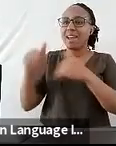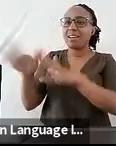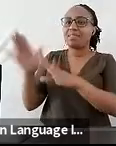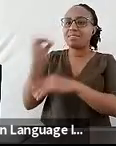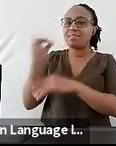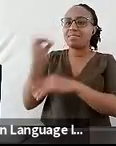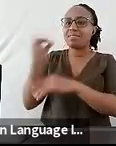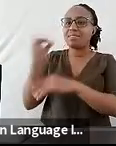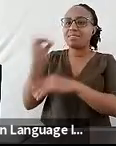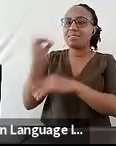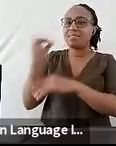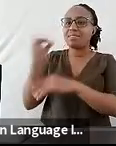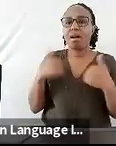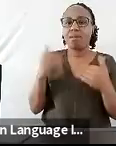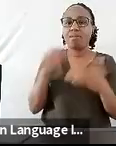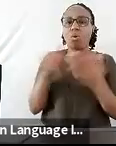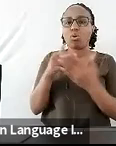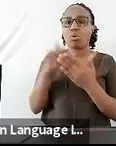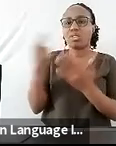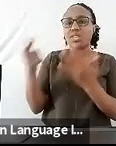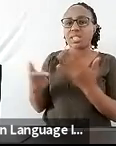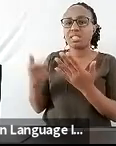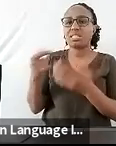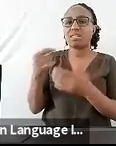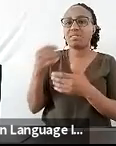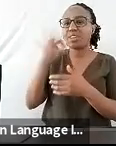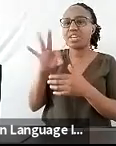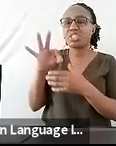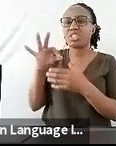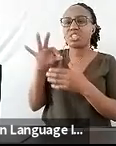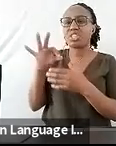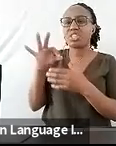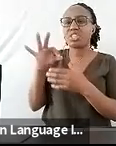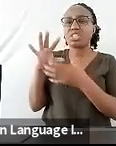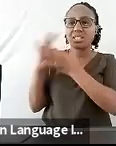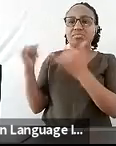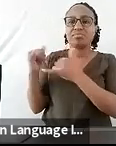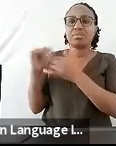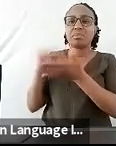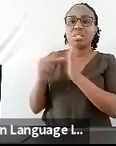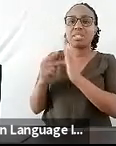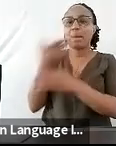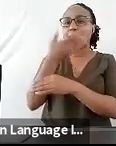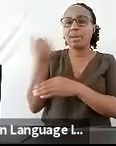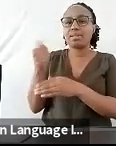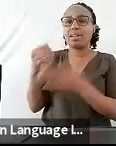of Frenchness, and so they must be better than the people who stayed. And